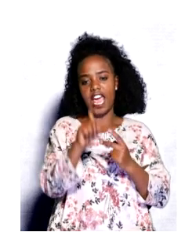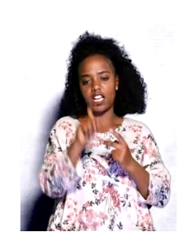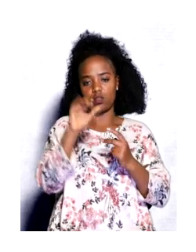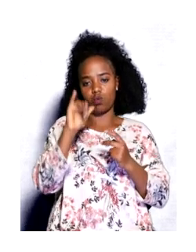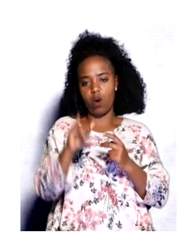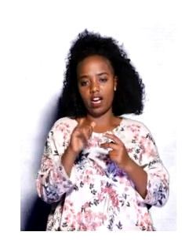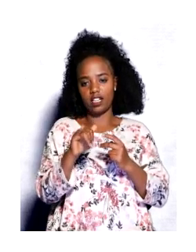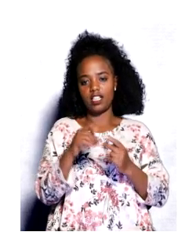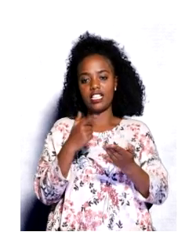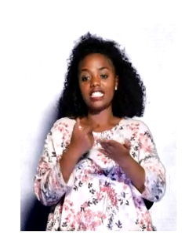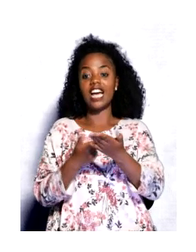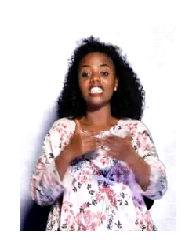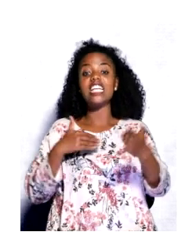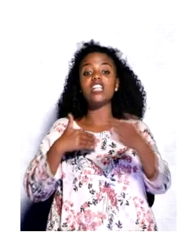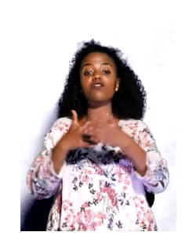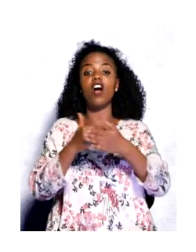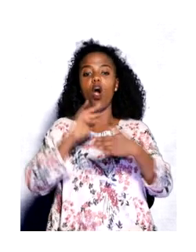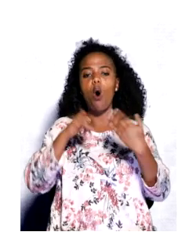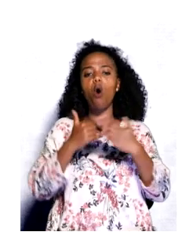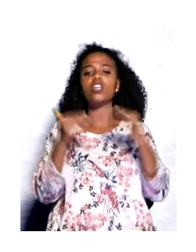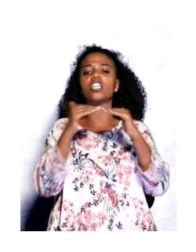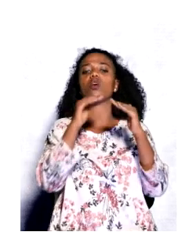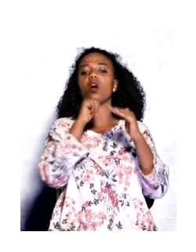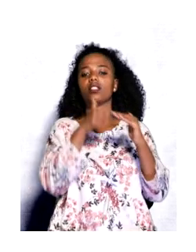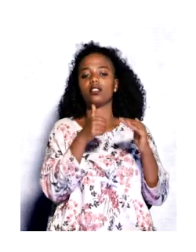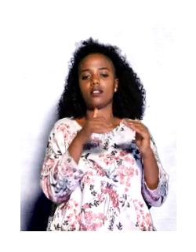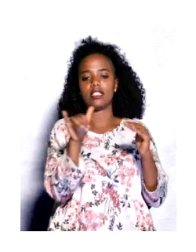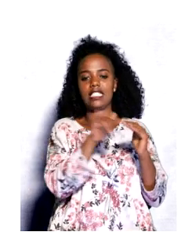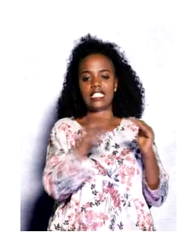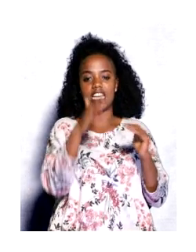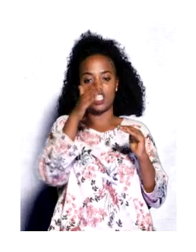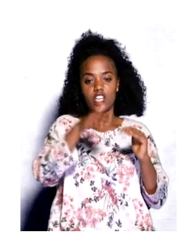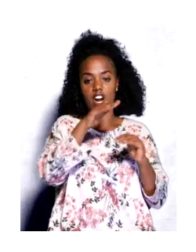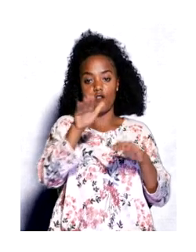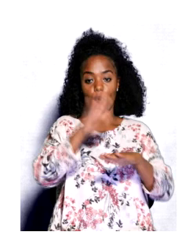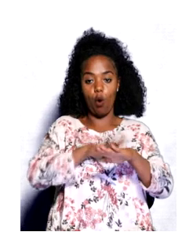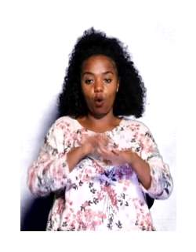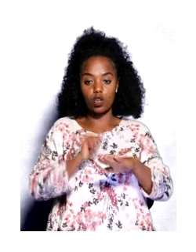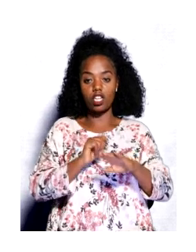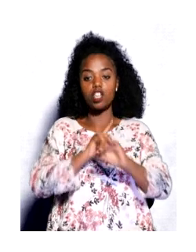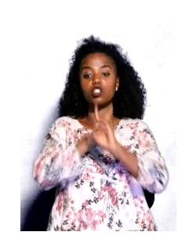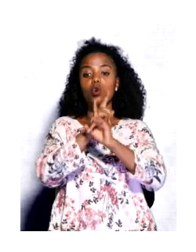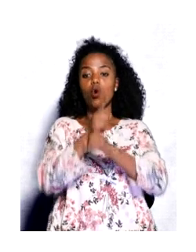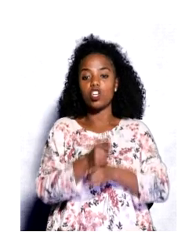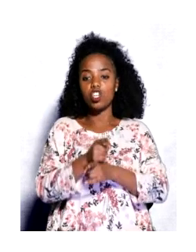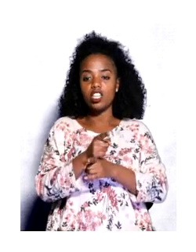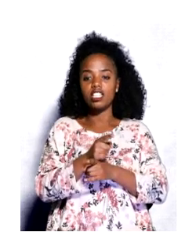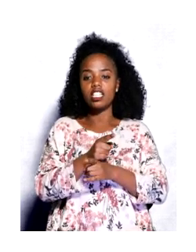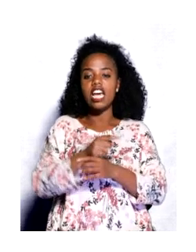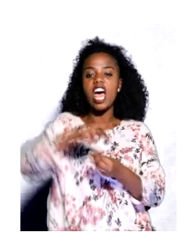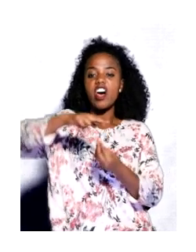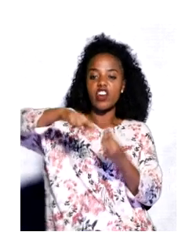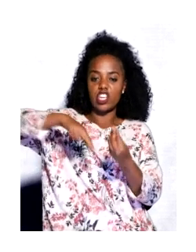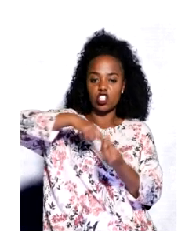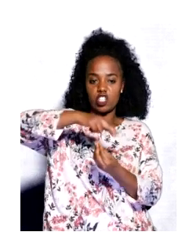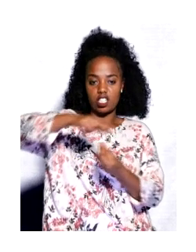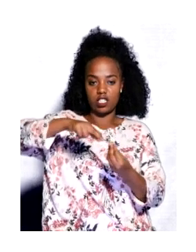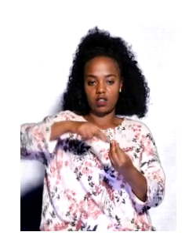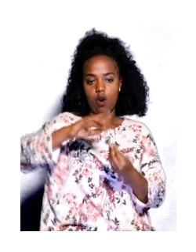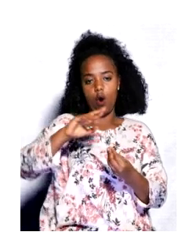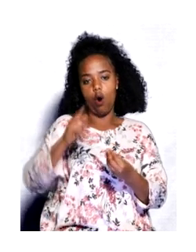the inequalities. And such a graph, we call it is solution region